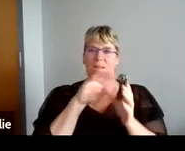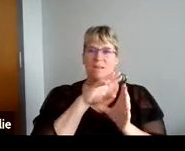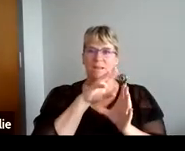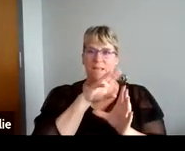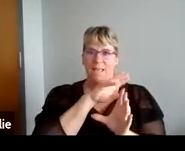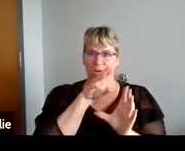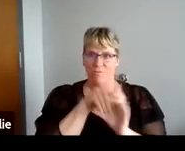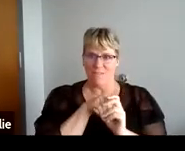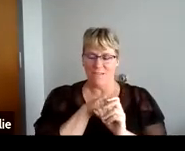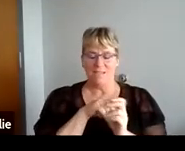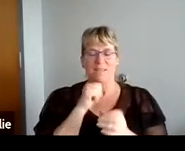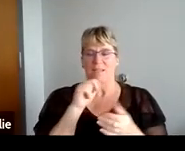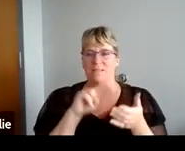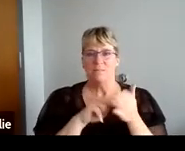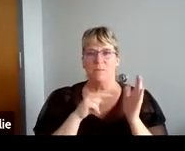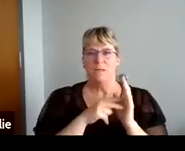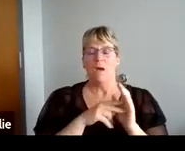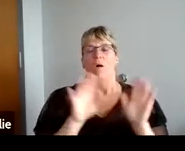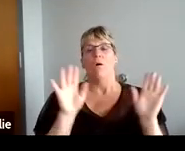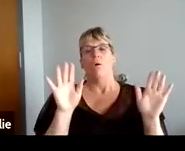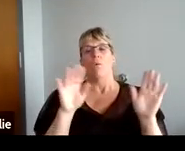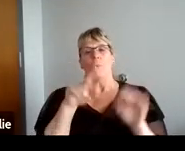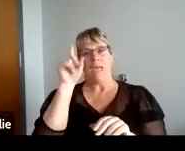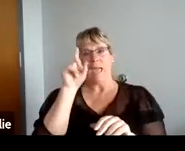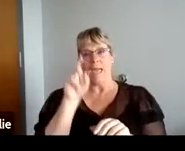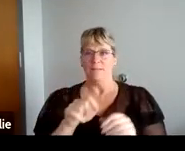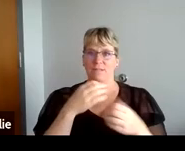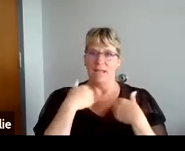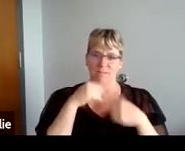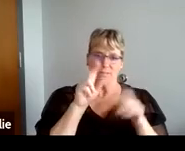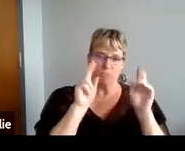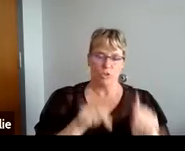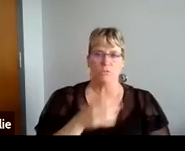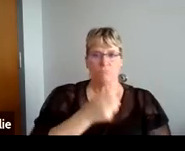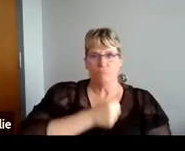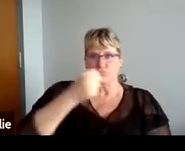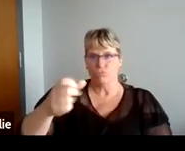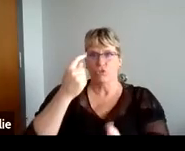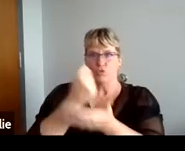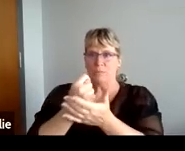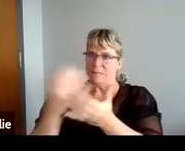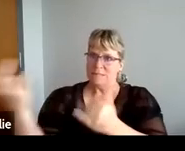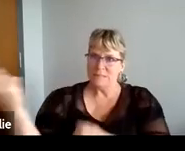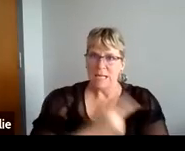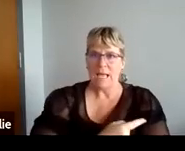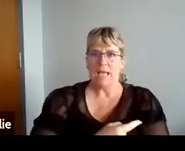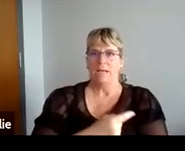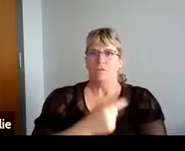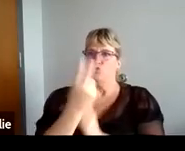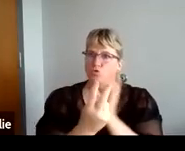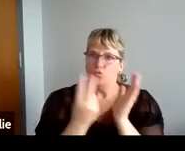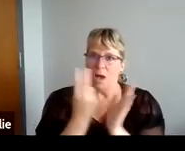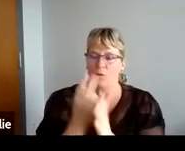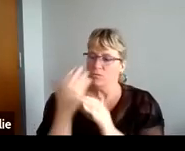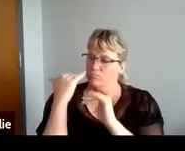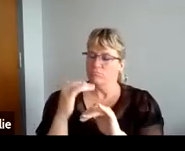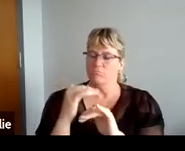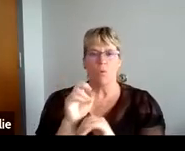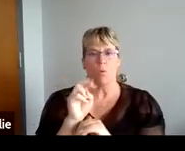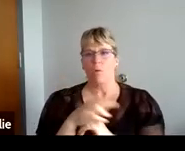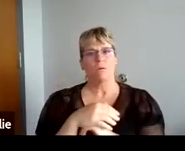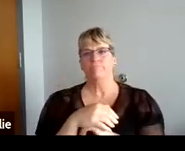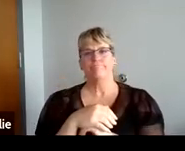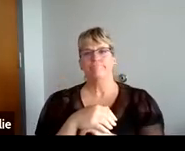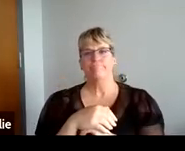intervention doesn't necessarily mean, oh my goodness, we have to get this person into treatment today within the next 2 hours, or they're